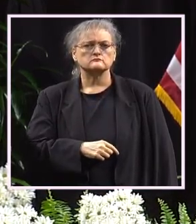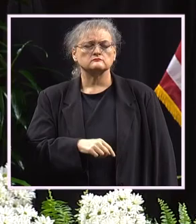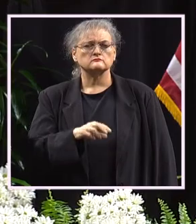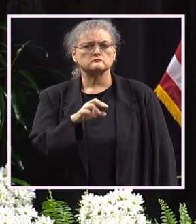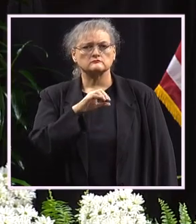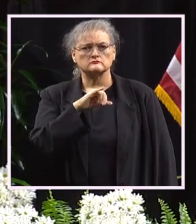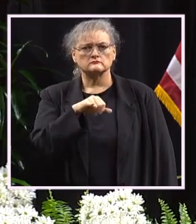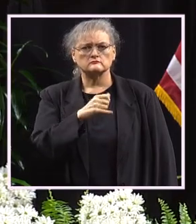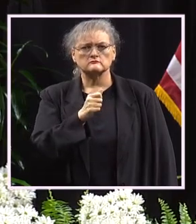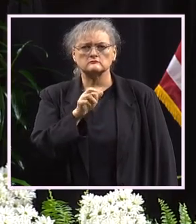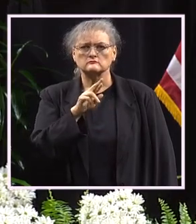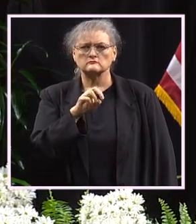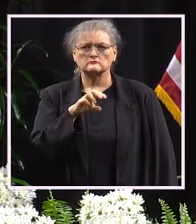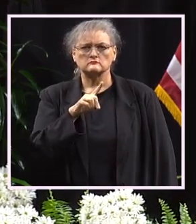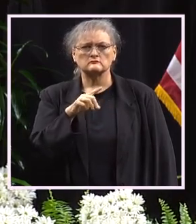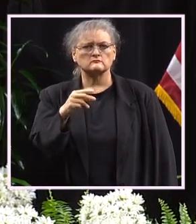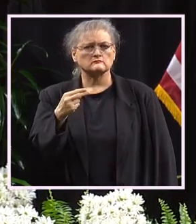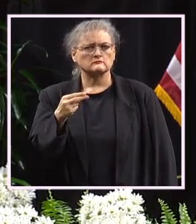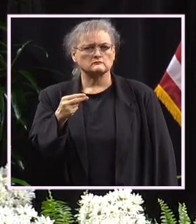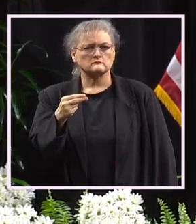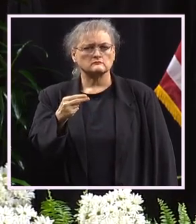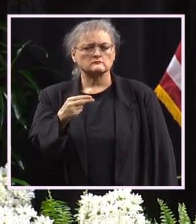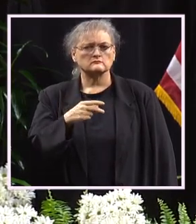Jared J. Harris.